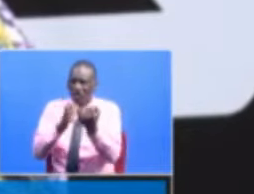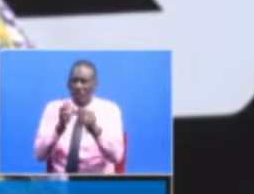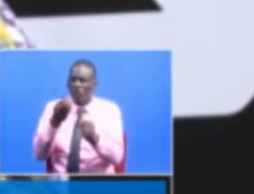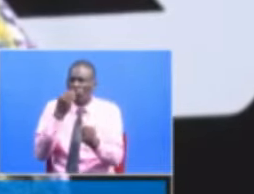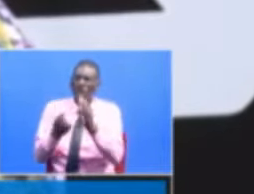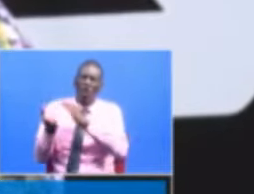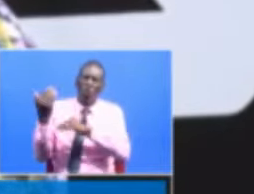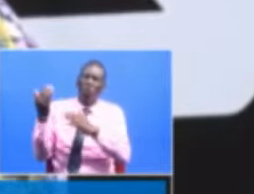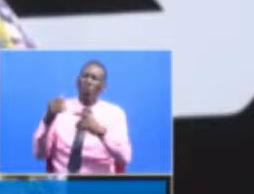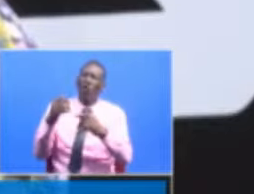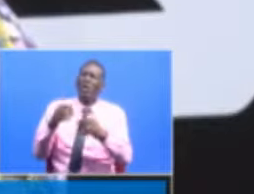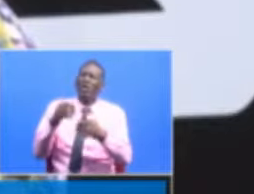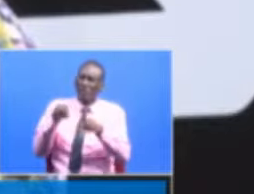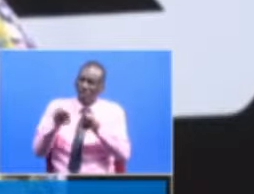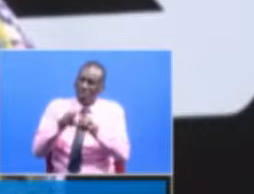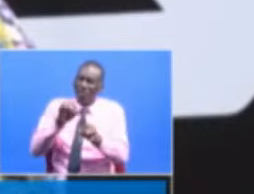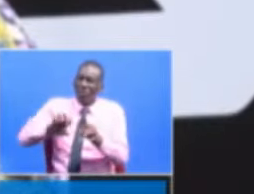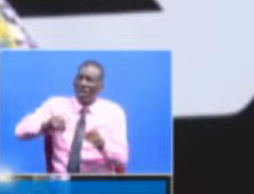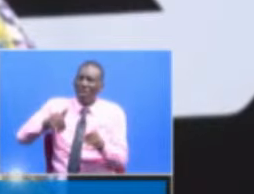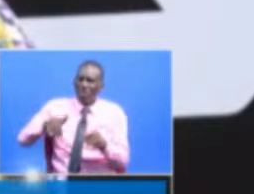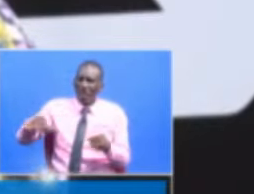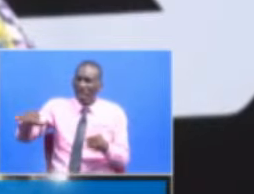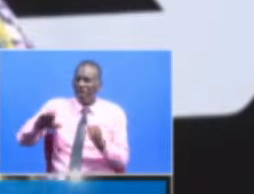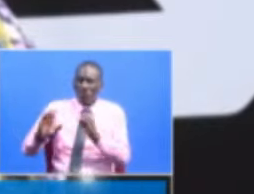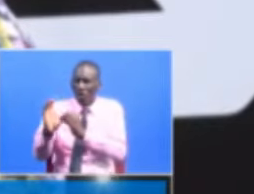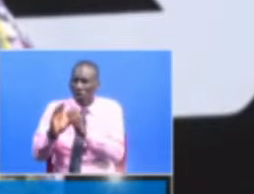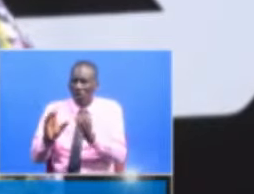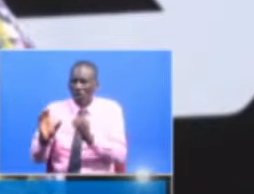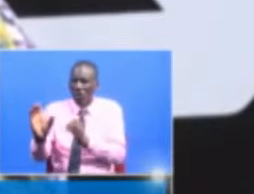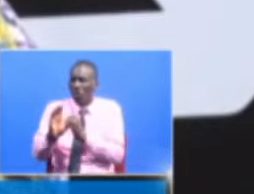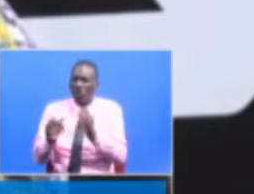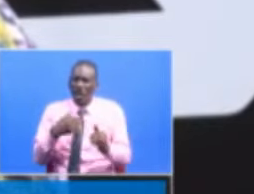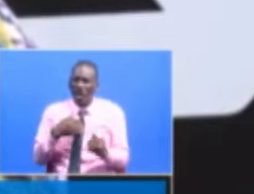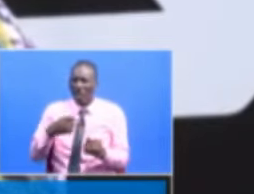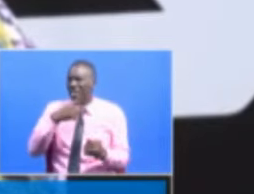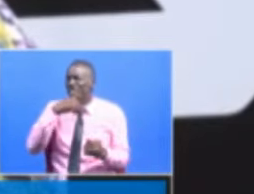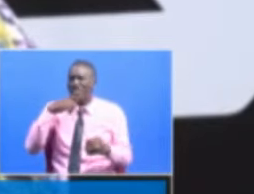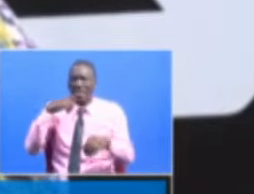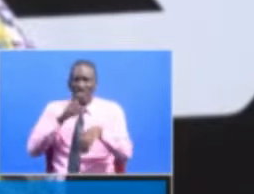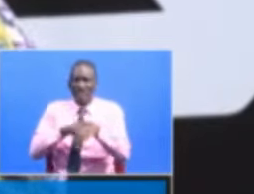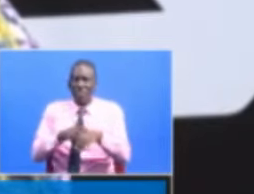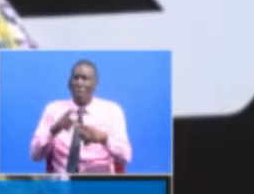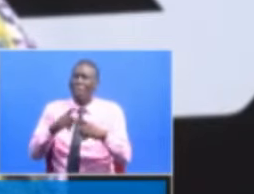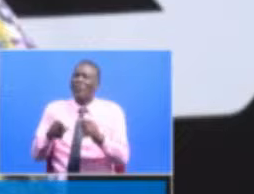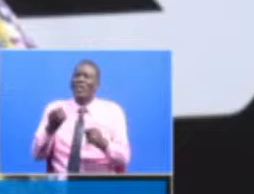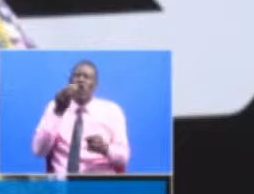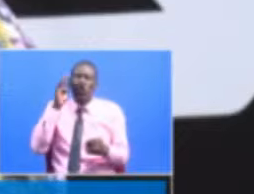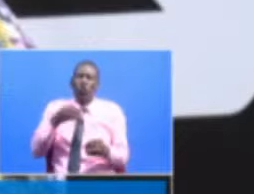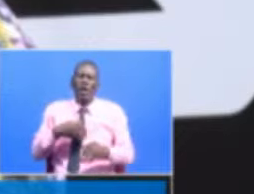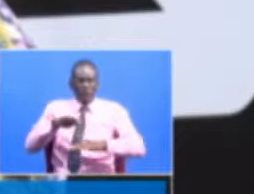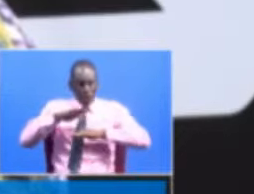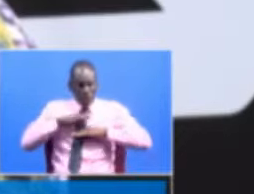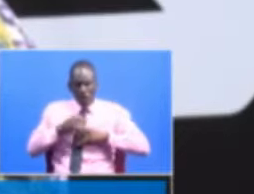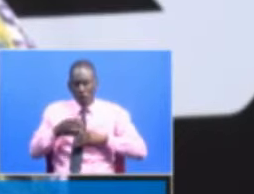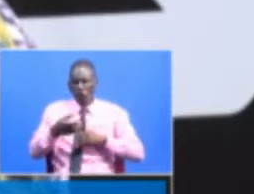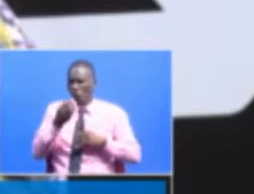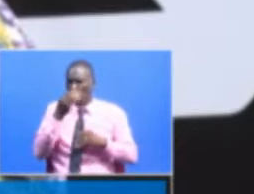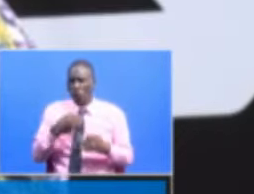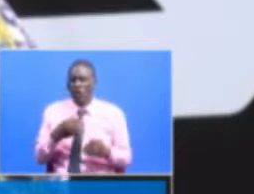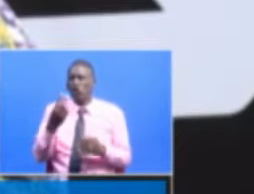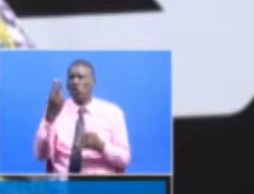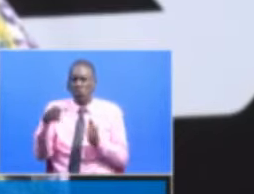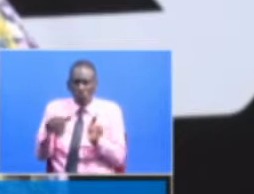of the country is there is famine. In Isiolo, we never realized because there was plenty of food. We had the rivers, two rivers in Isiolo,